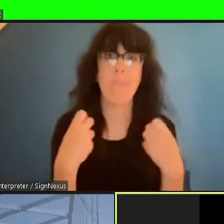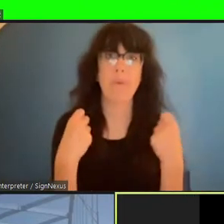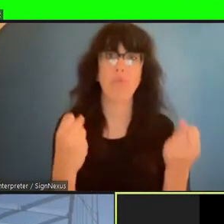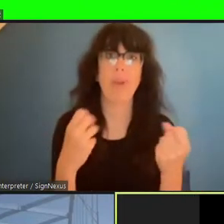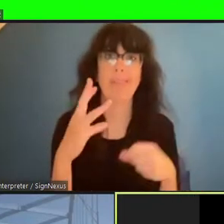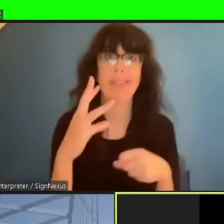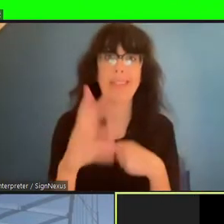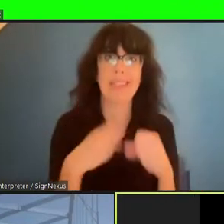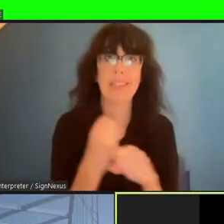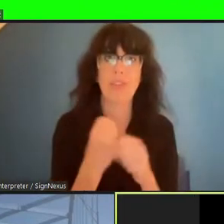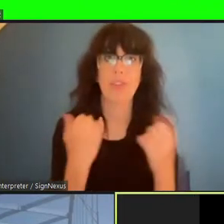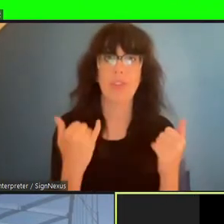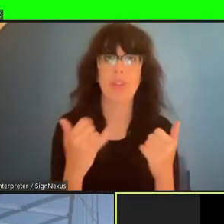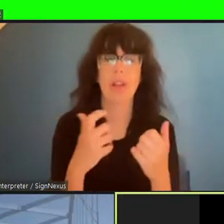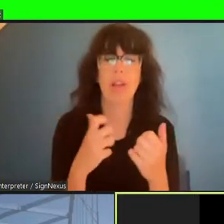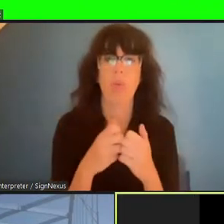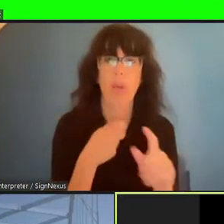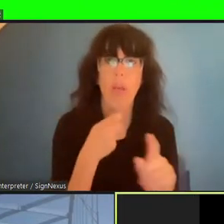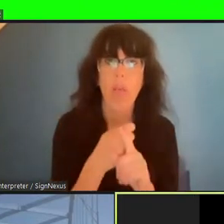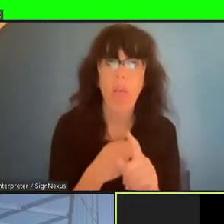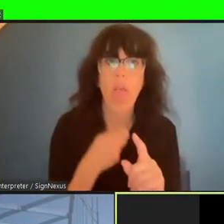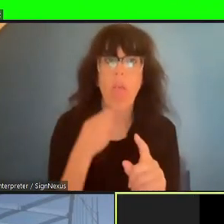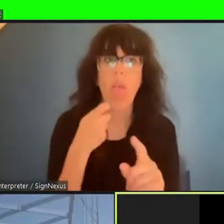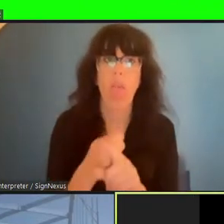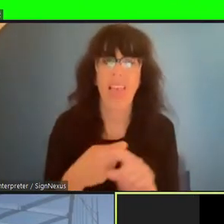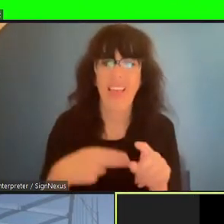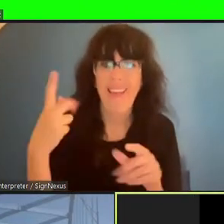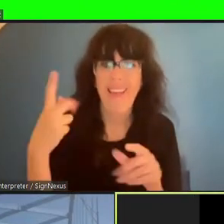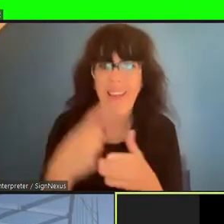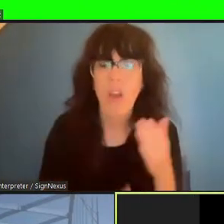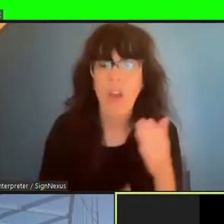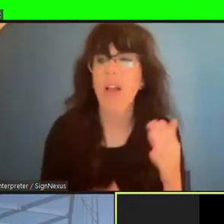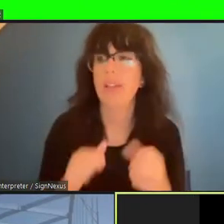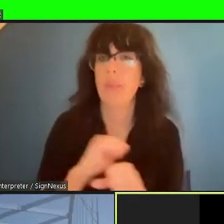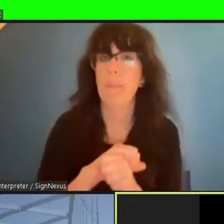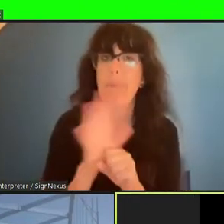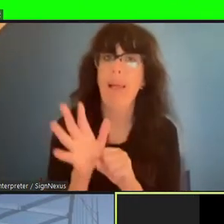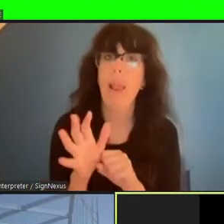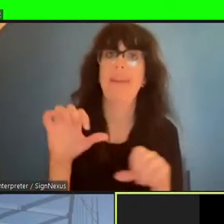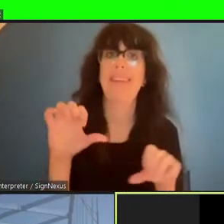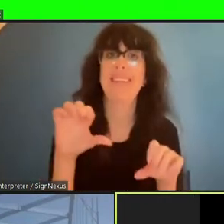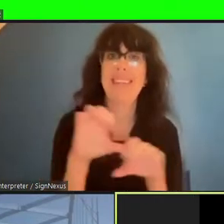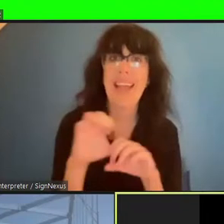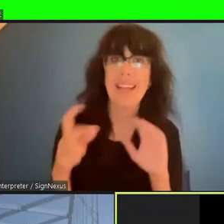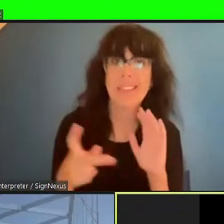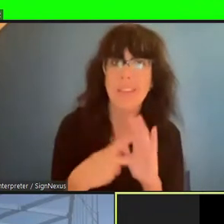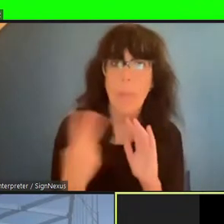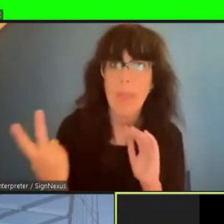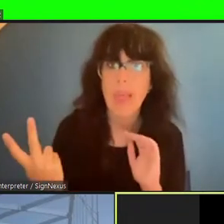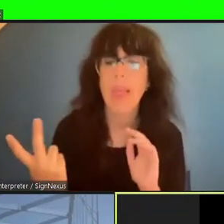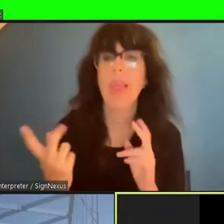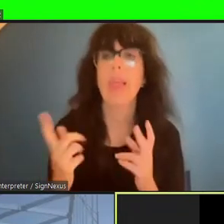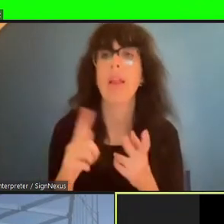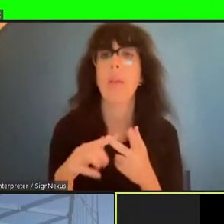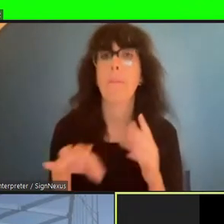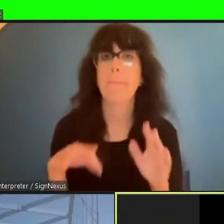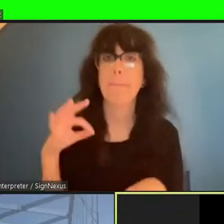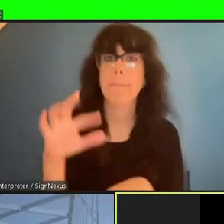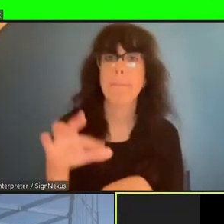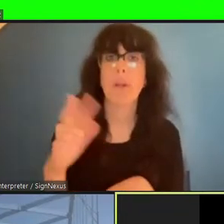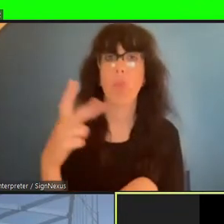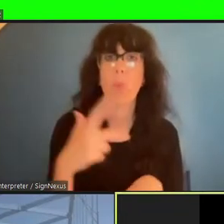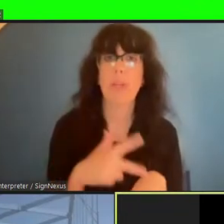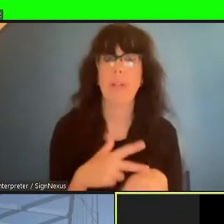are hit with so many high high costs on the pandemic my my cost gas doubled i pay three times as